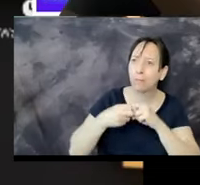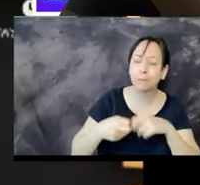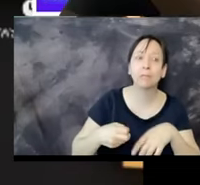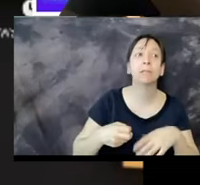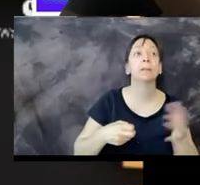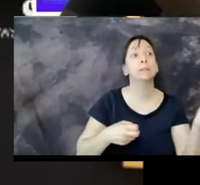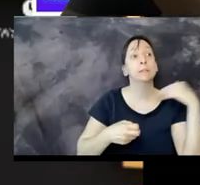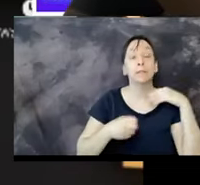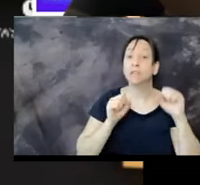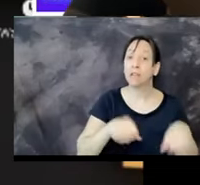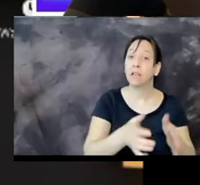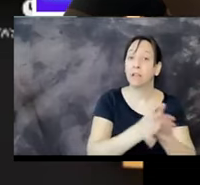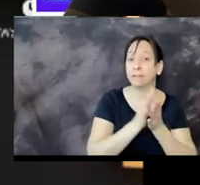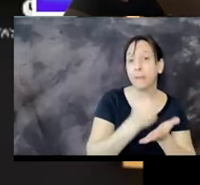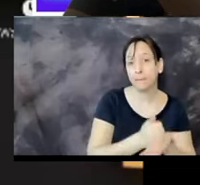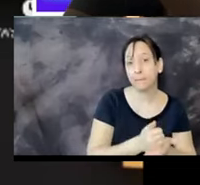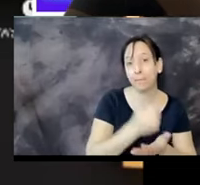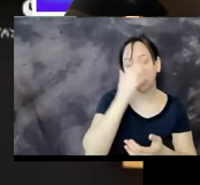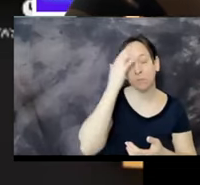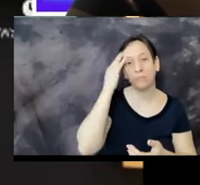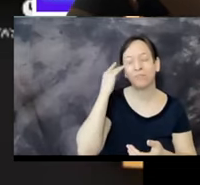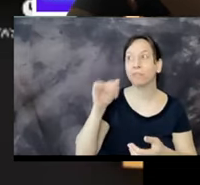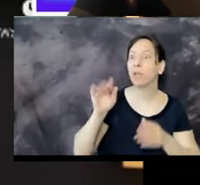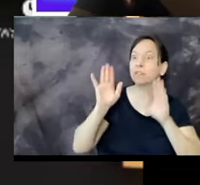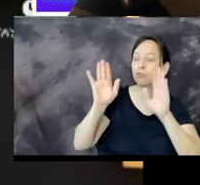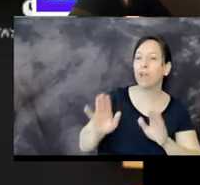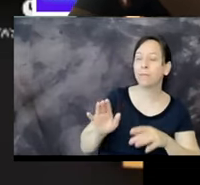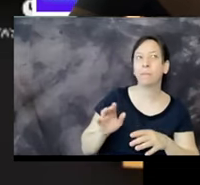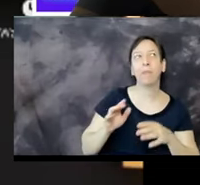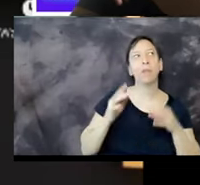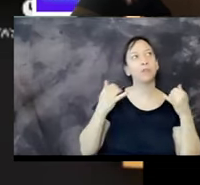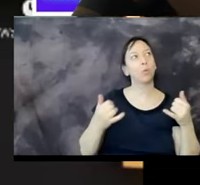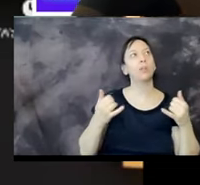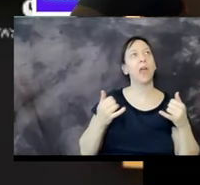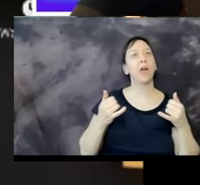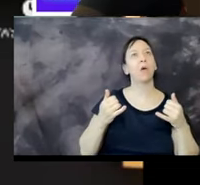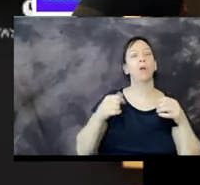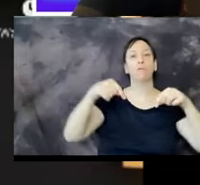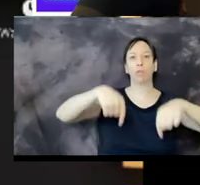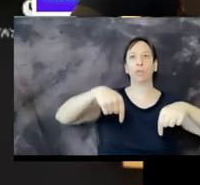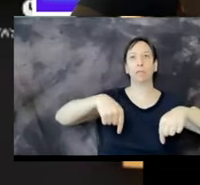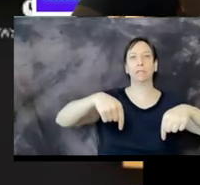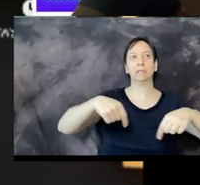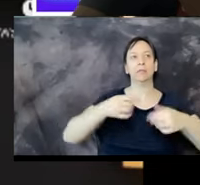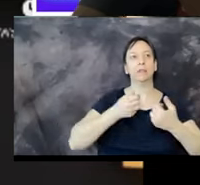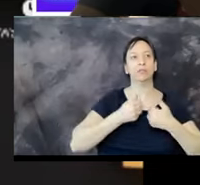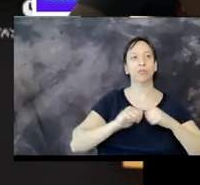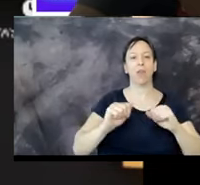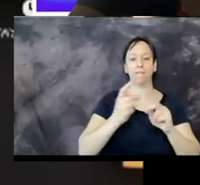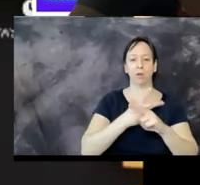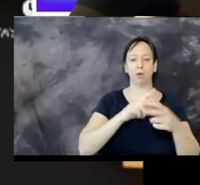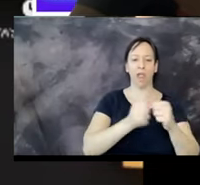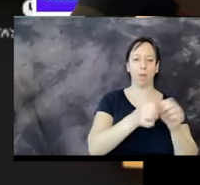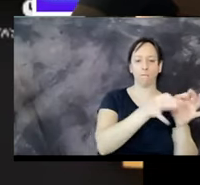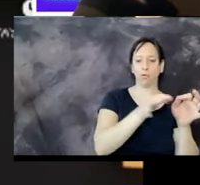That's a really good example, Kim. So the way that you might put that into a question for the purposes of this activity would be,